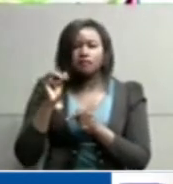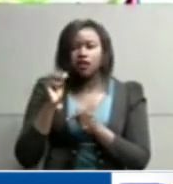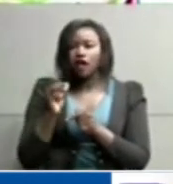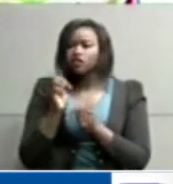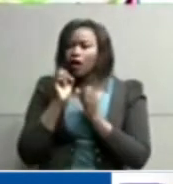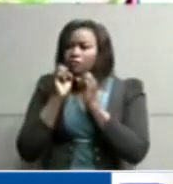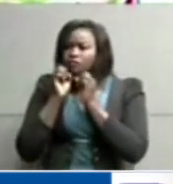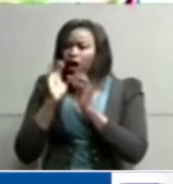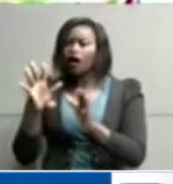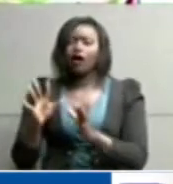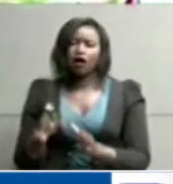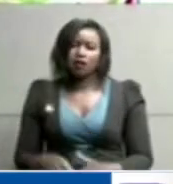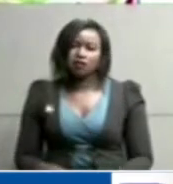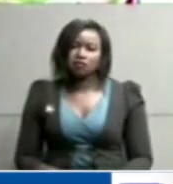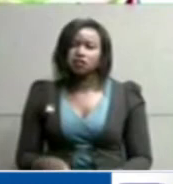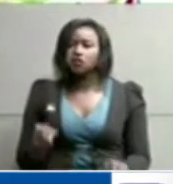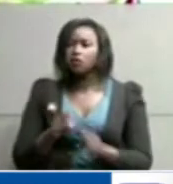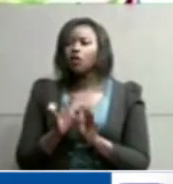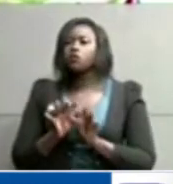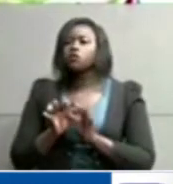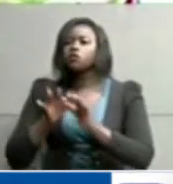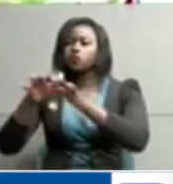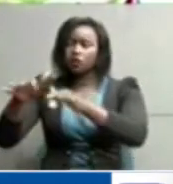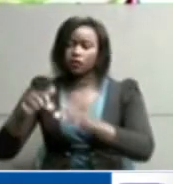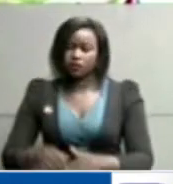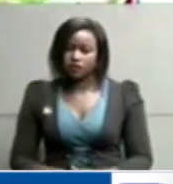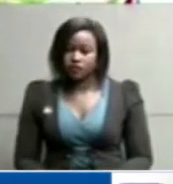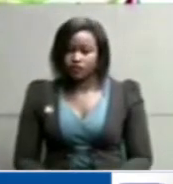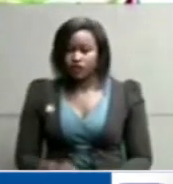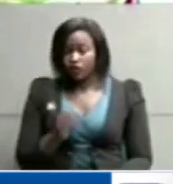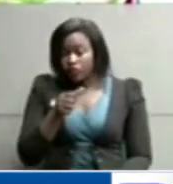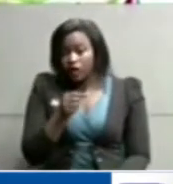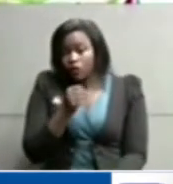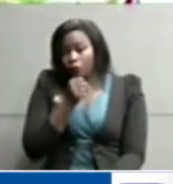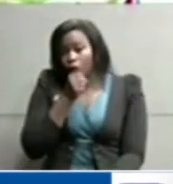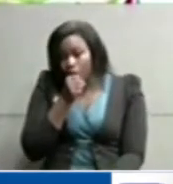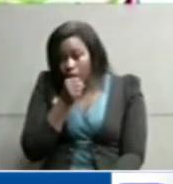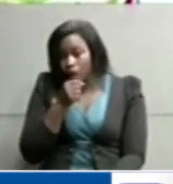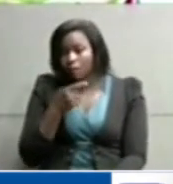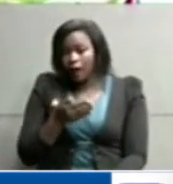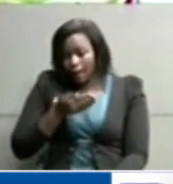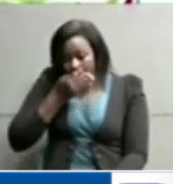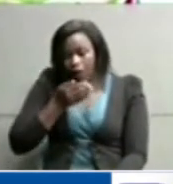You sneeze out or you cough out, you cough